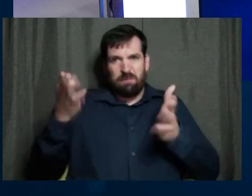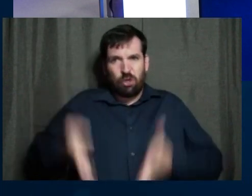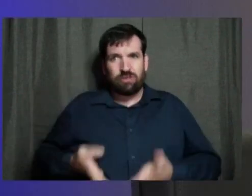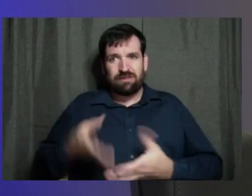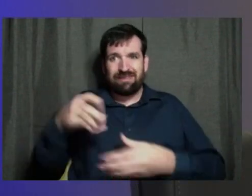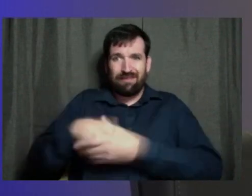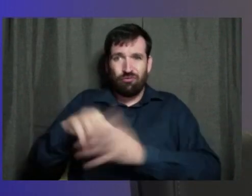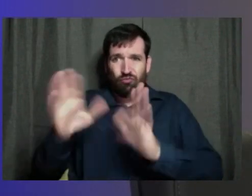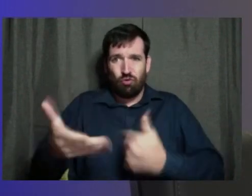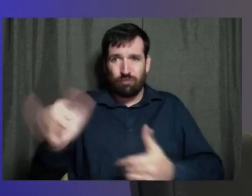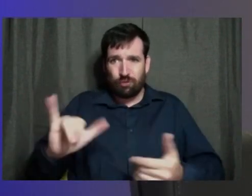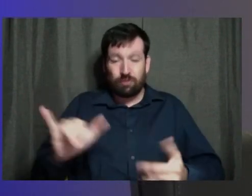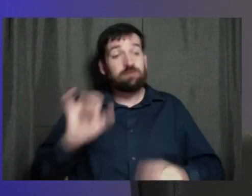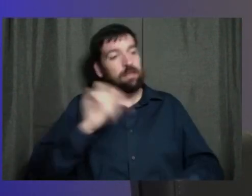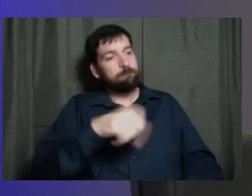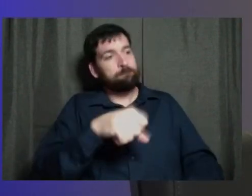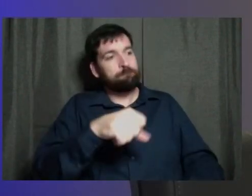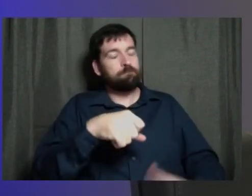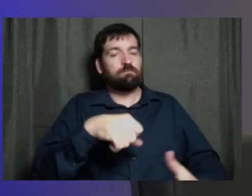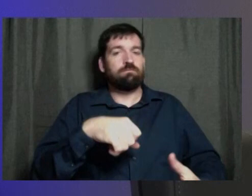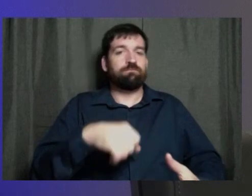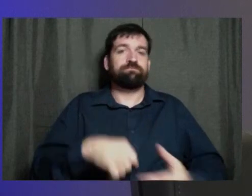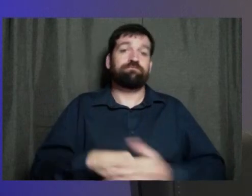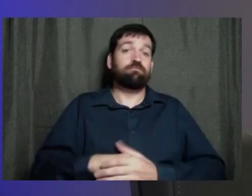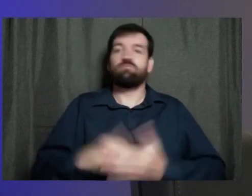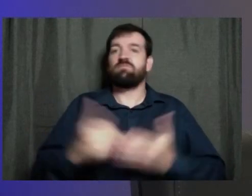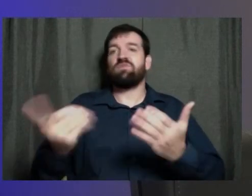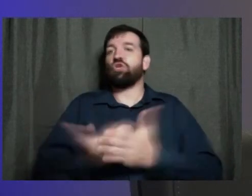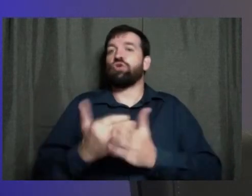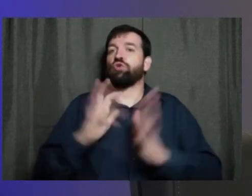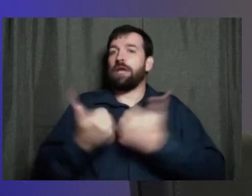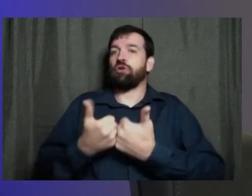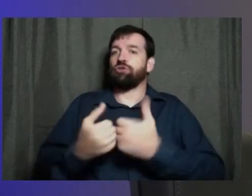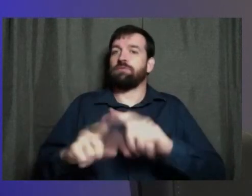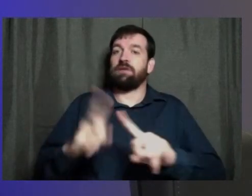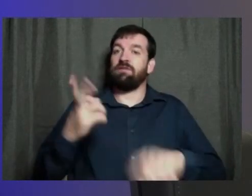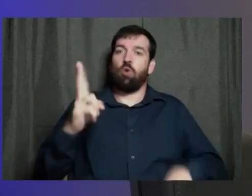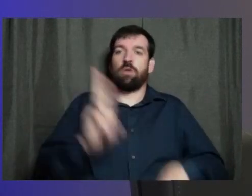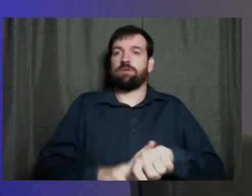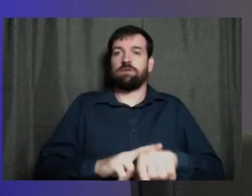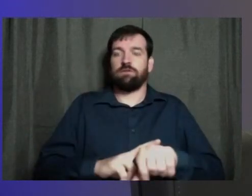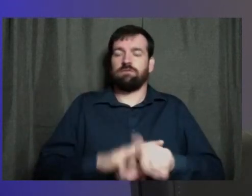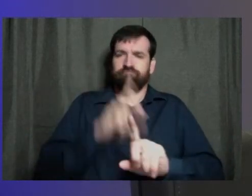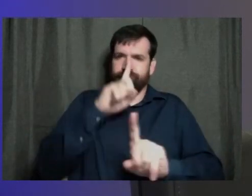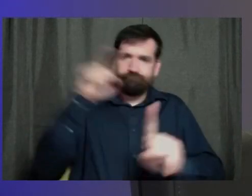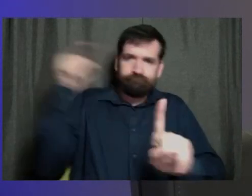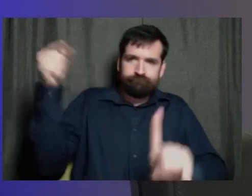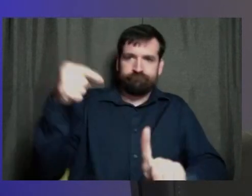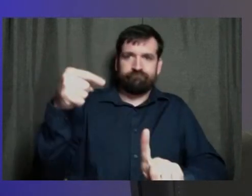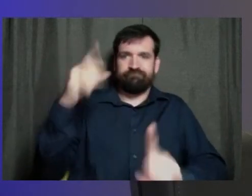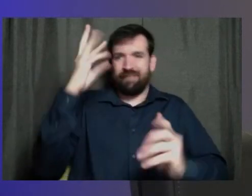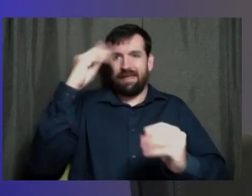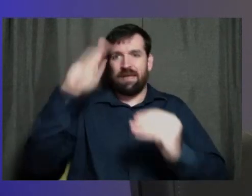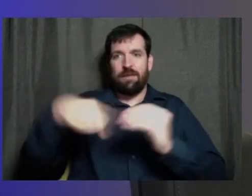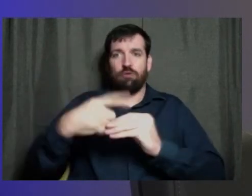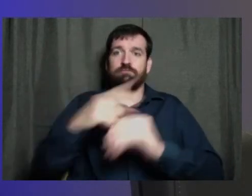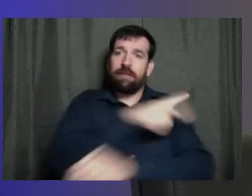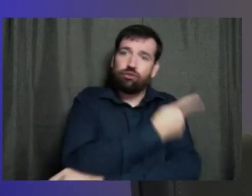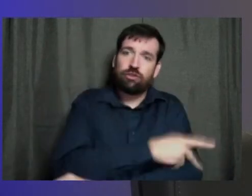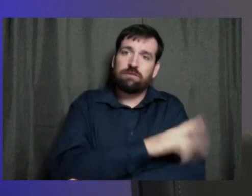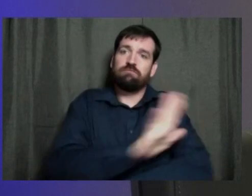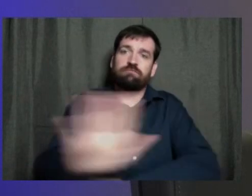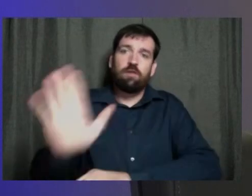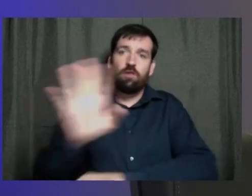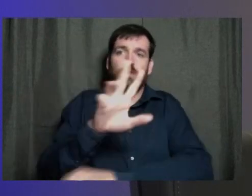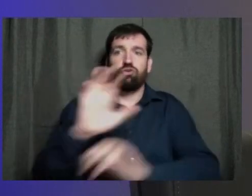It's definitely different dynamic. Yeah, it was a new challenge, but of course, we're always just thinking about our patients and their challenges and just so in awe of